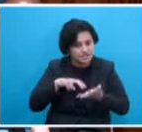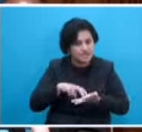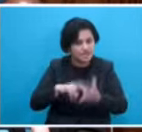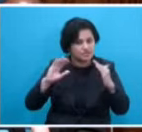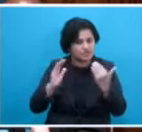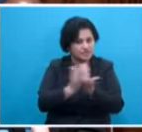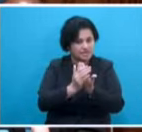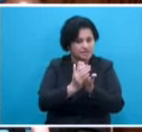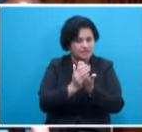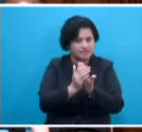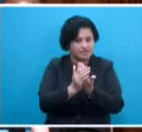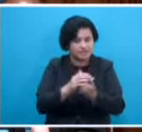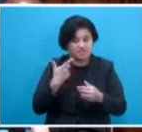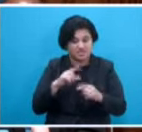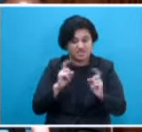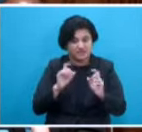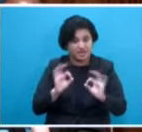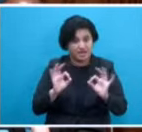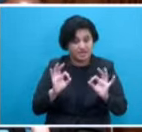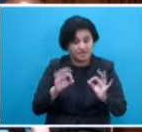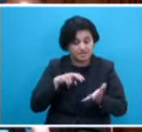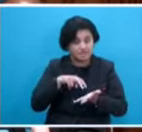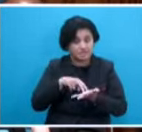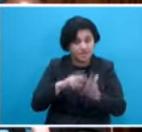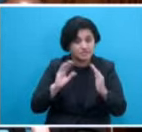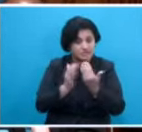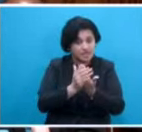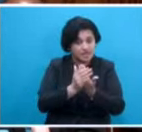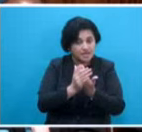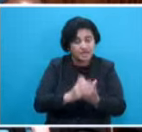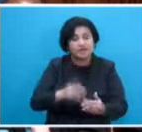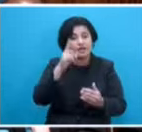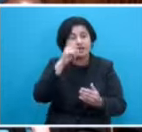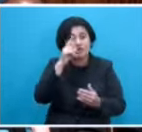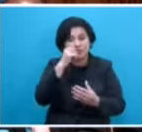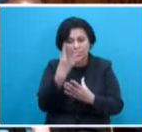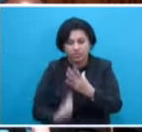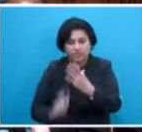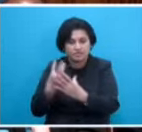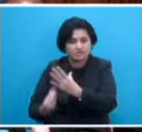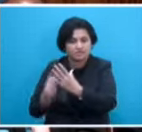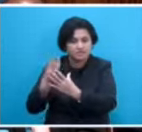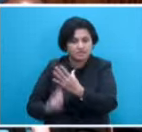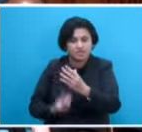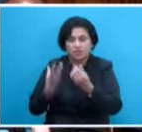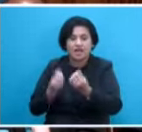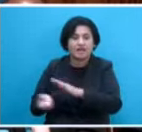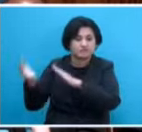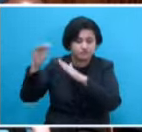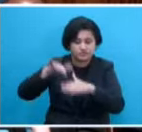face it. Because if we don't, listen, if we don't, we will drown individually in a tidal wave of national